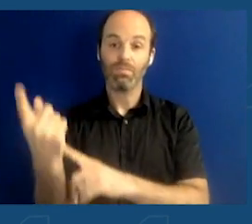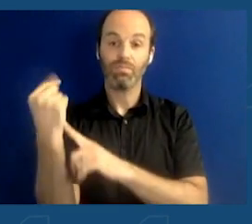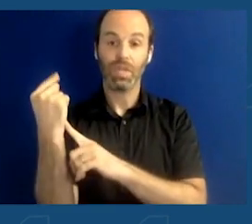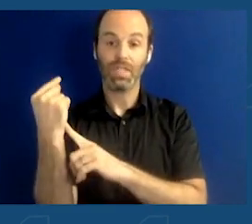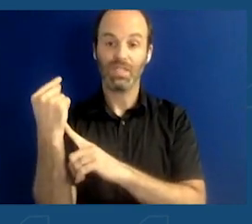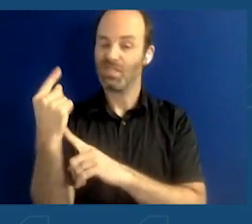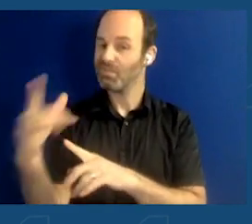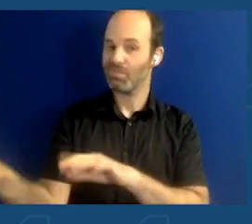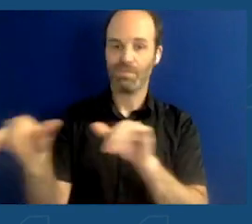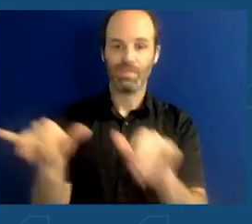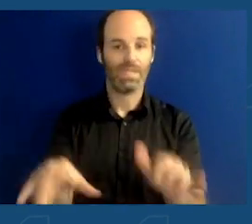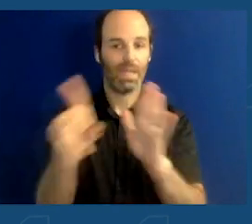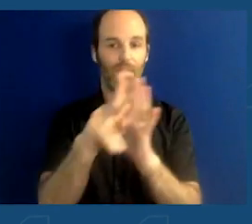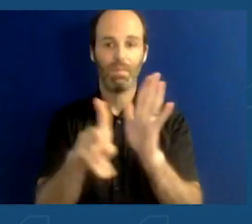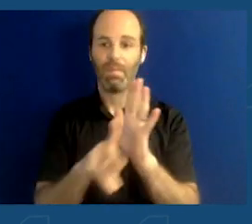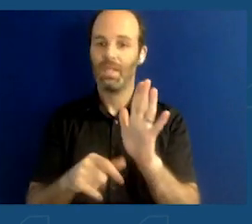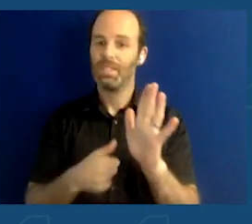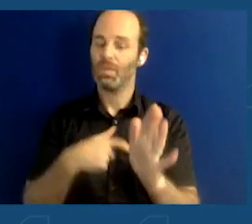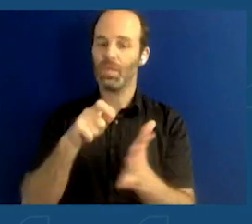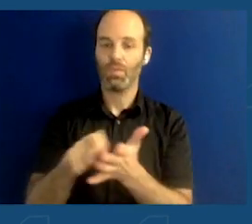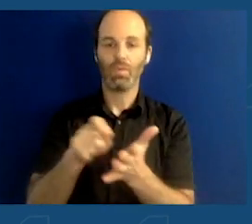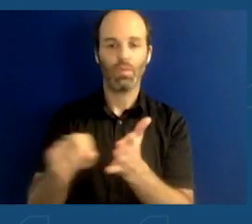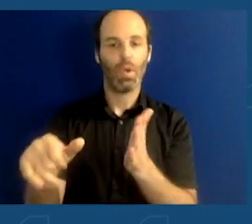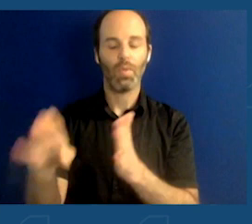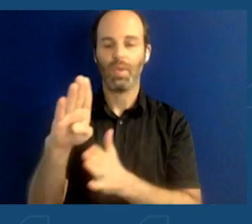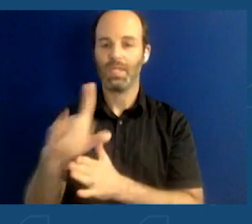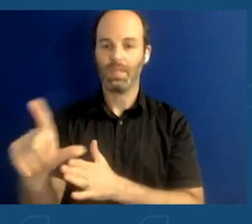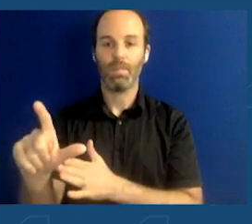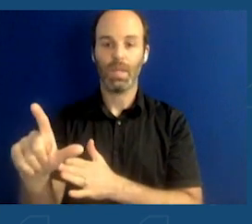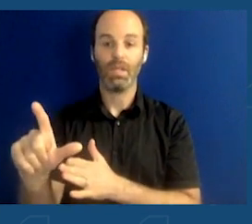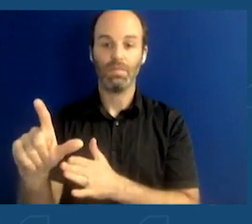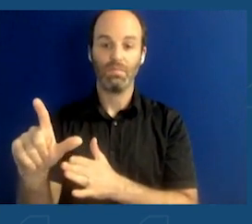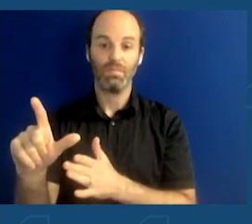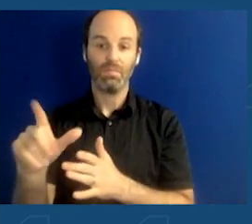that we wrote this bill on.